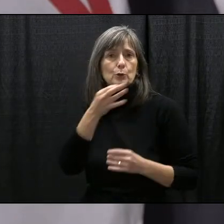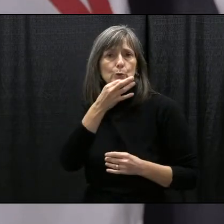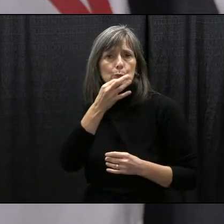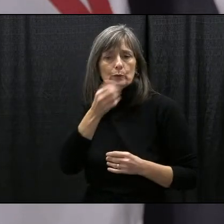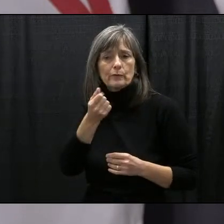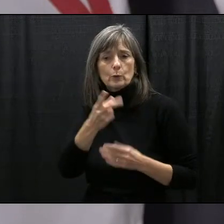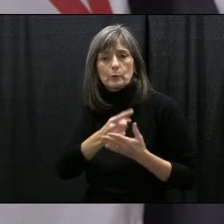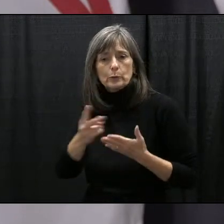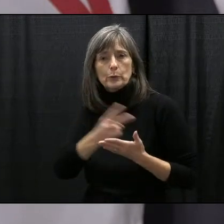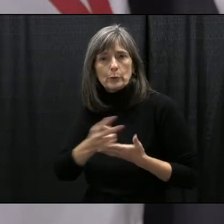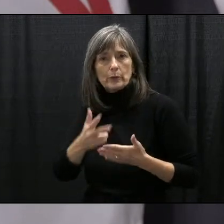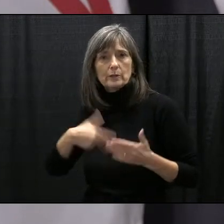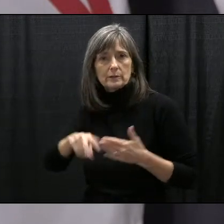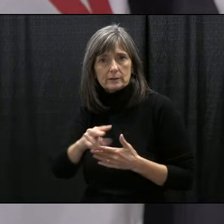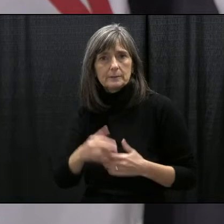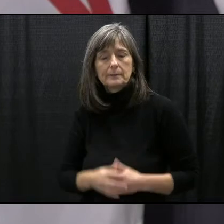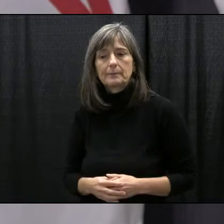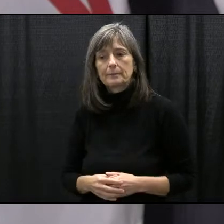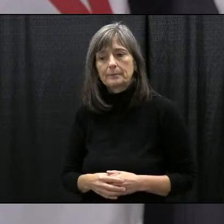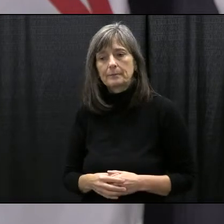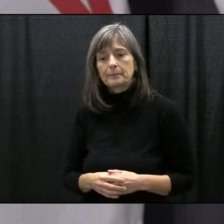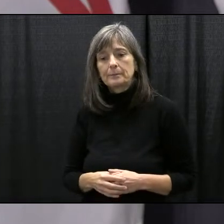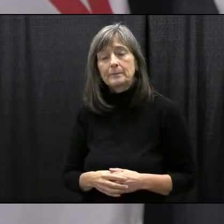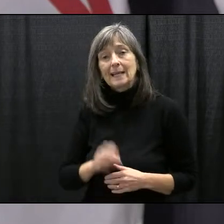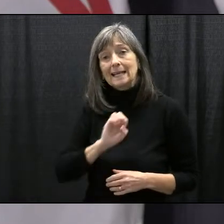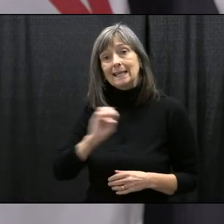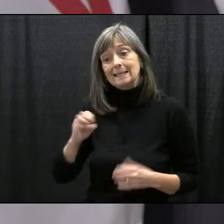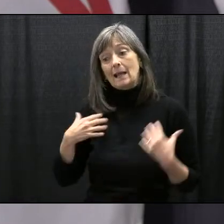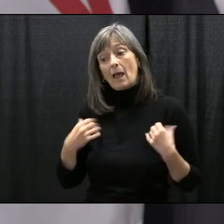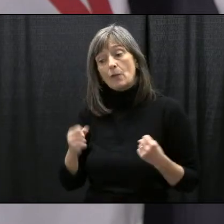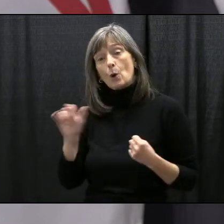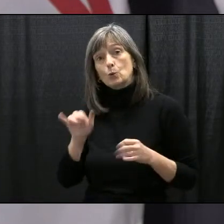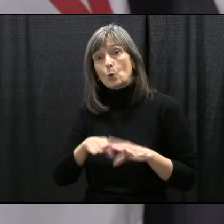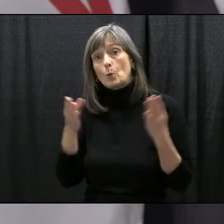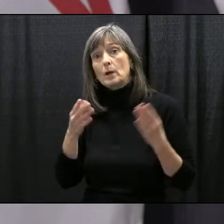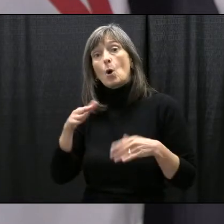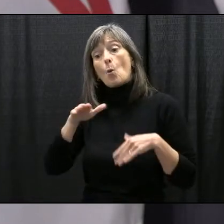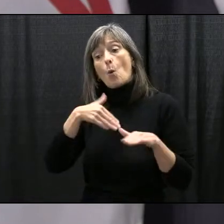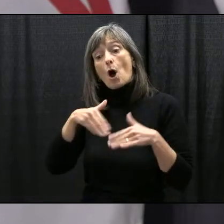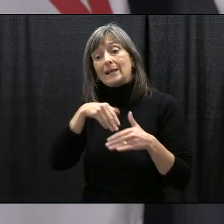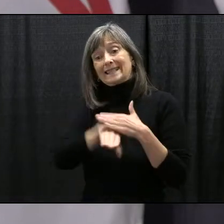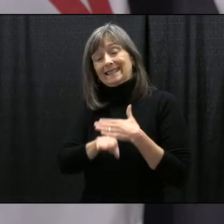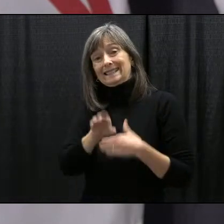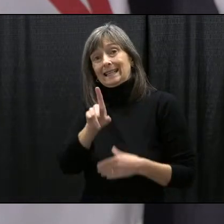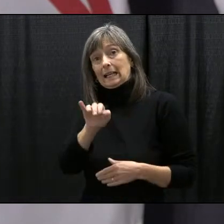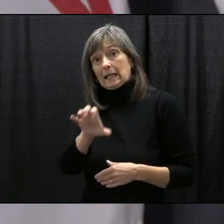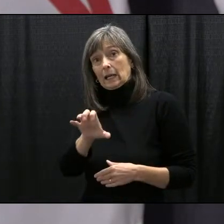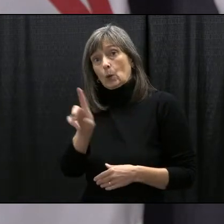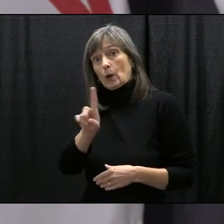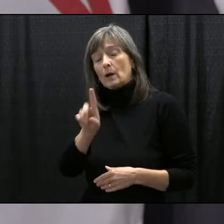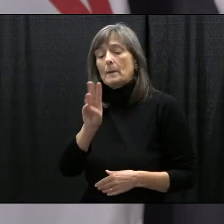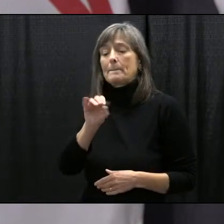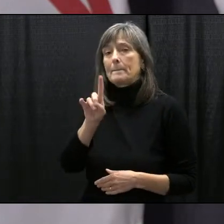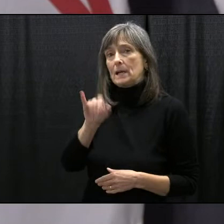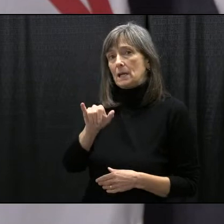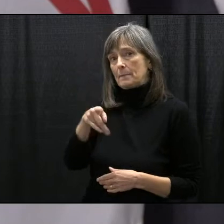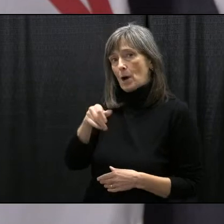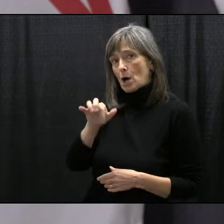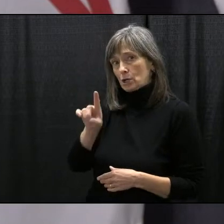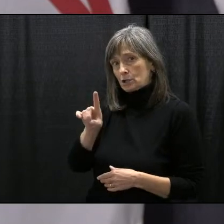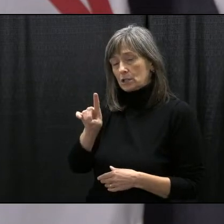weeks. Eastern Health will also be opening a walk-in clinic on Mundy Pond Road to improve access